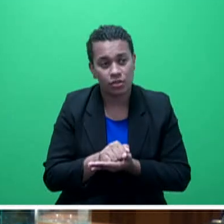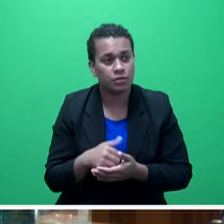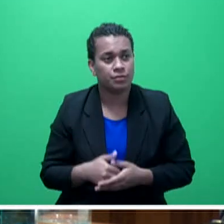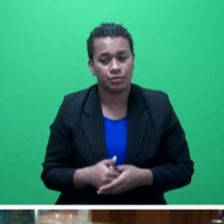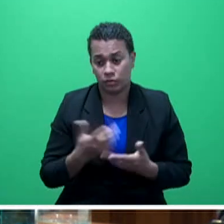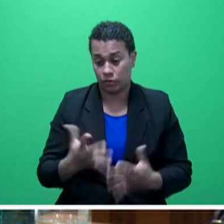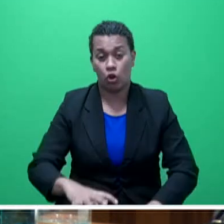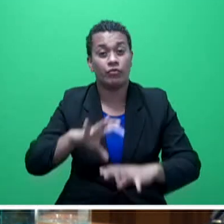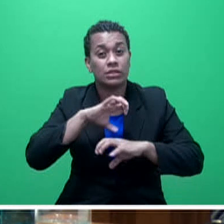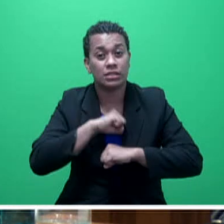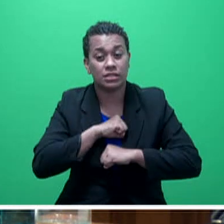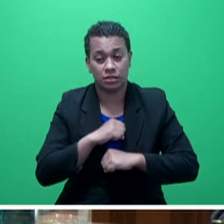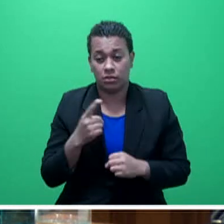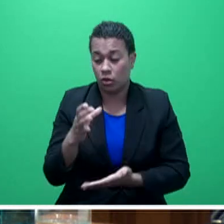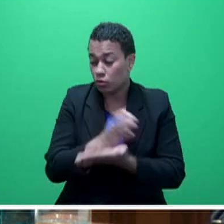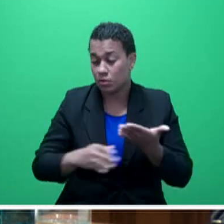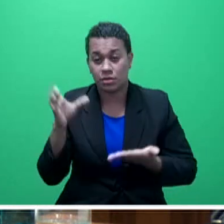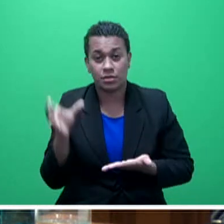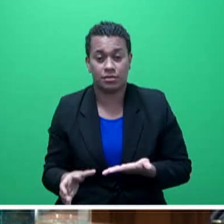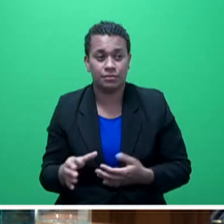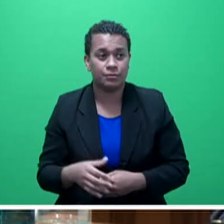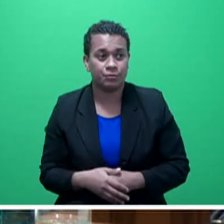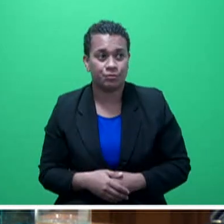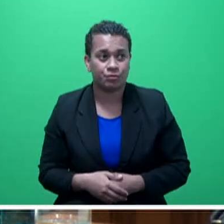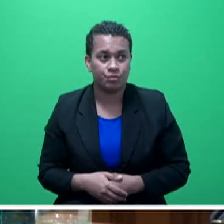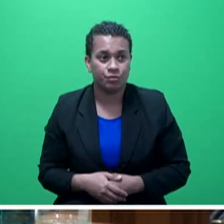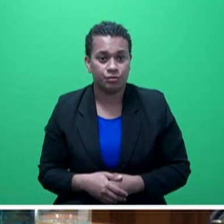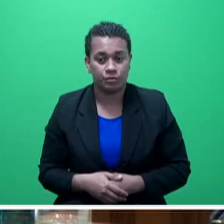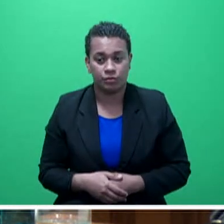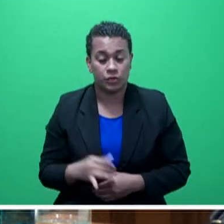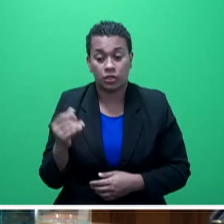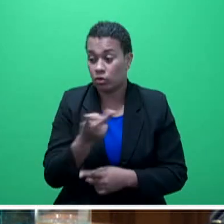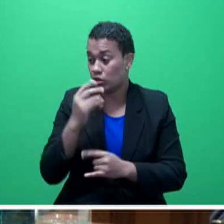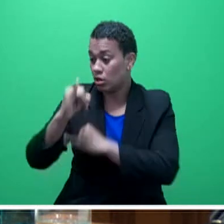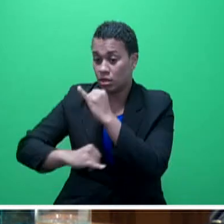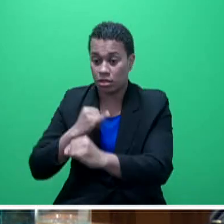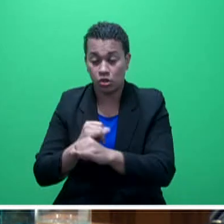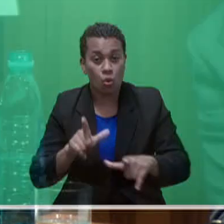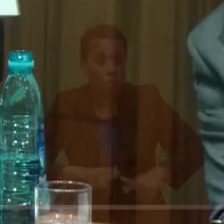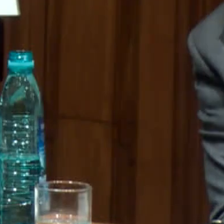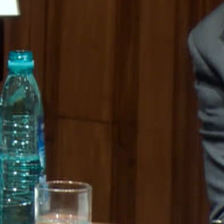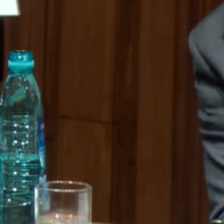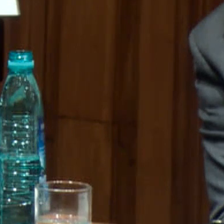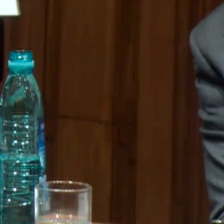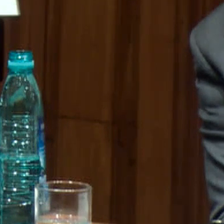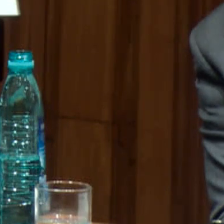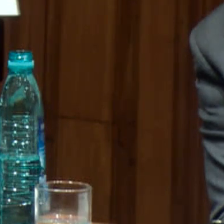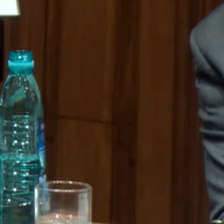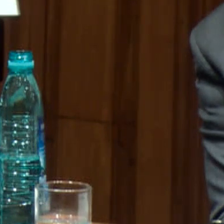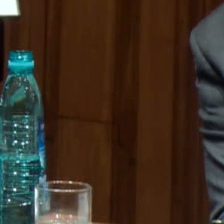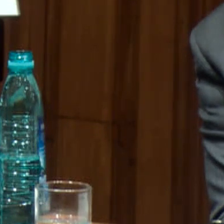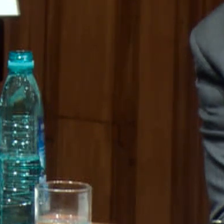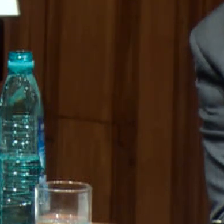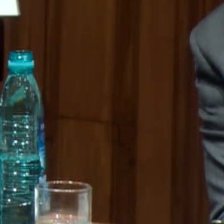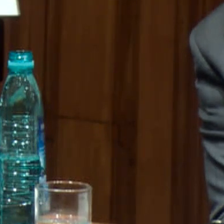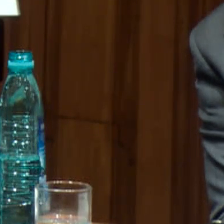consumer confidence. Both international and local institutions are predicting economic contraction, but